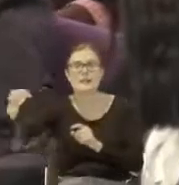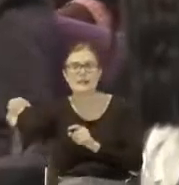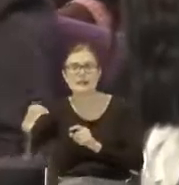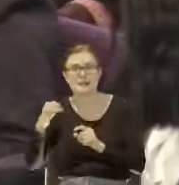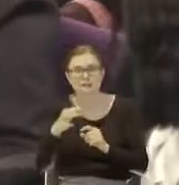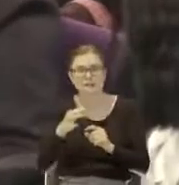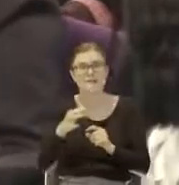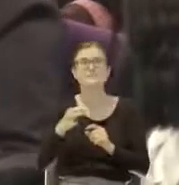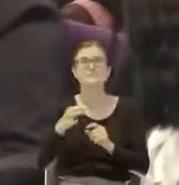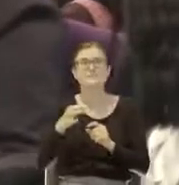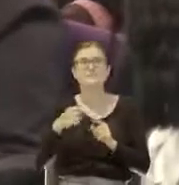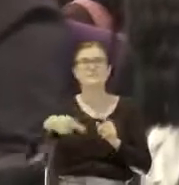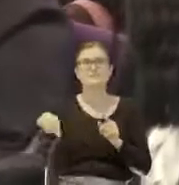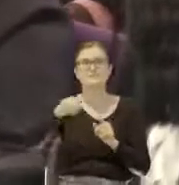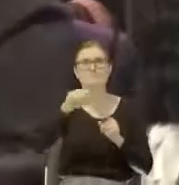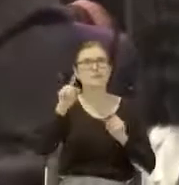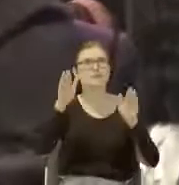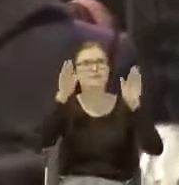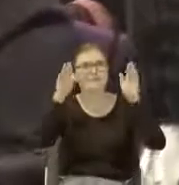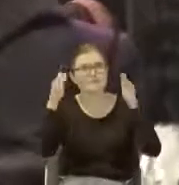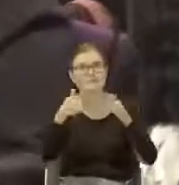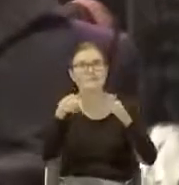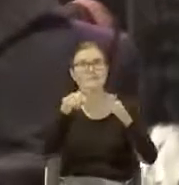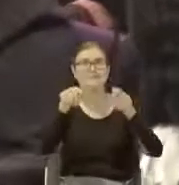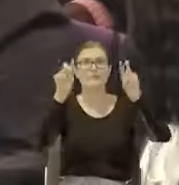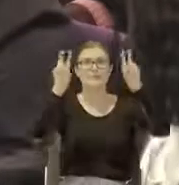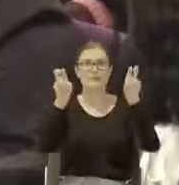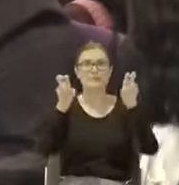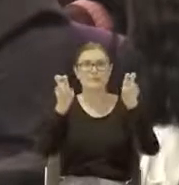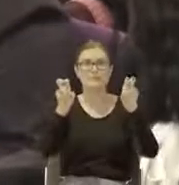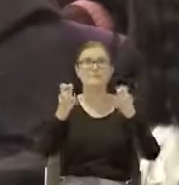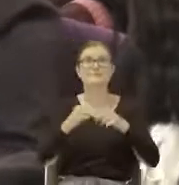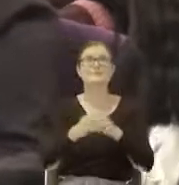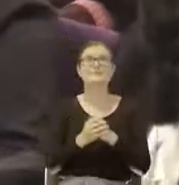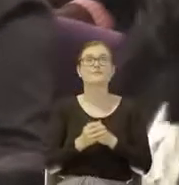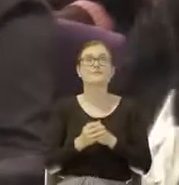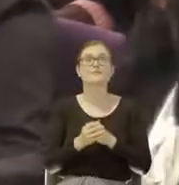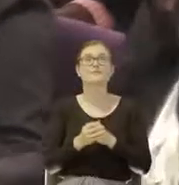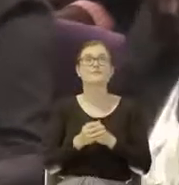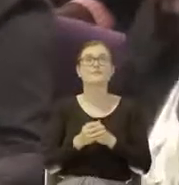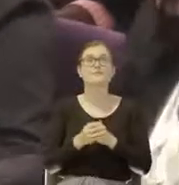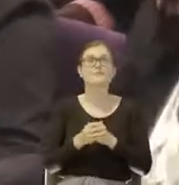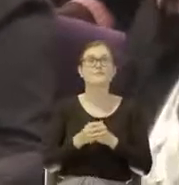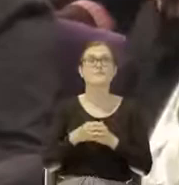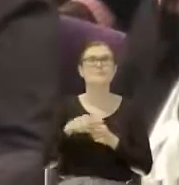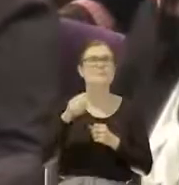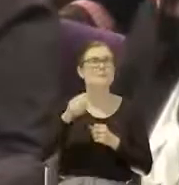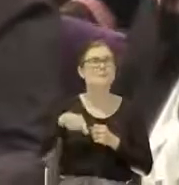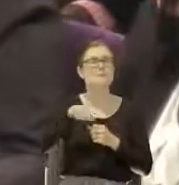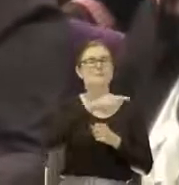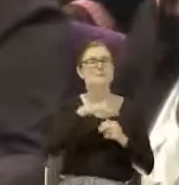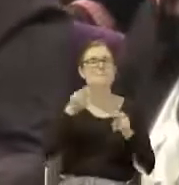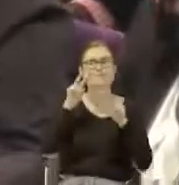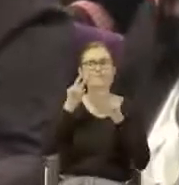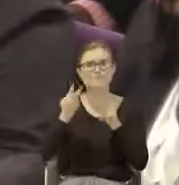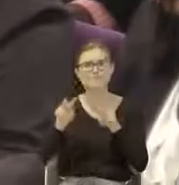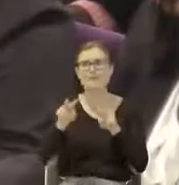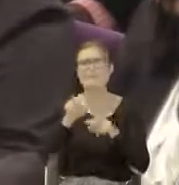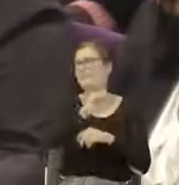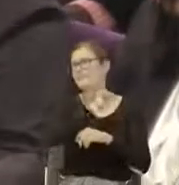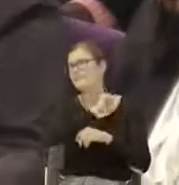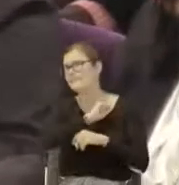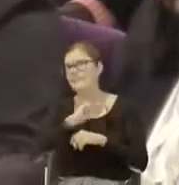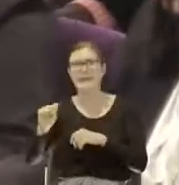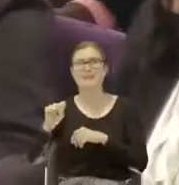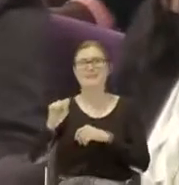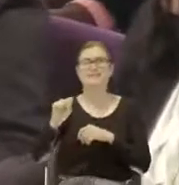to various issues and from various forums. And remember,